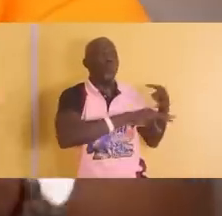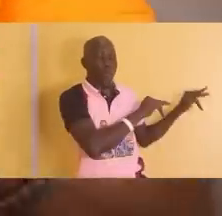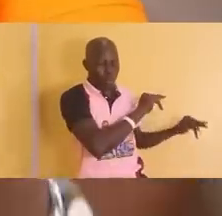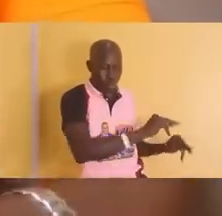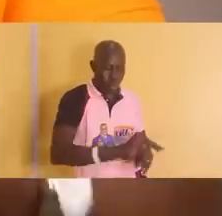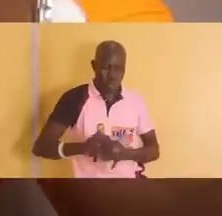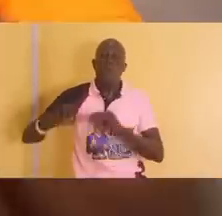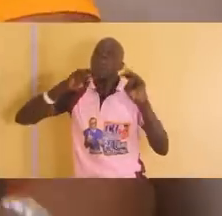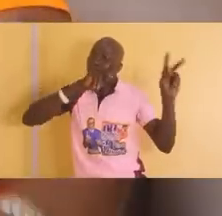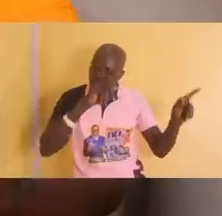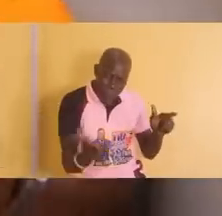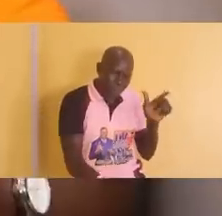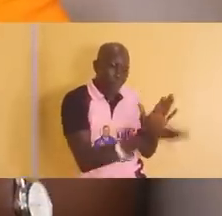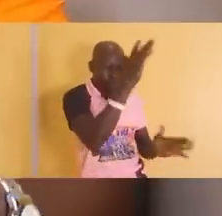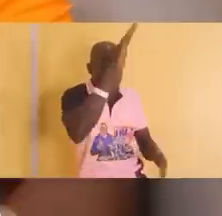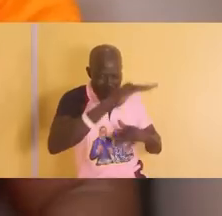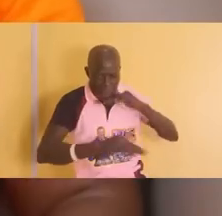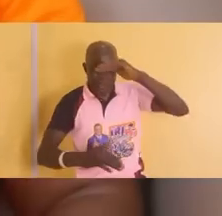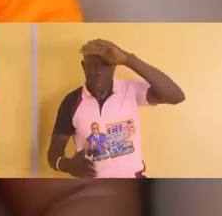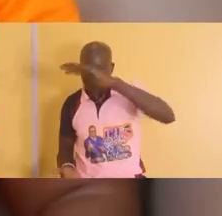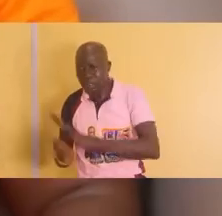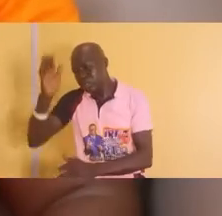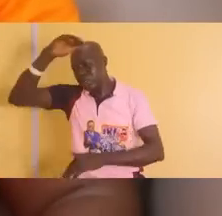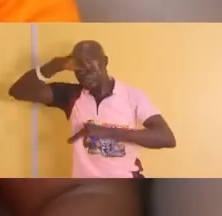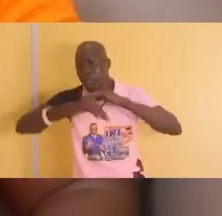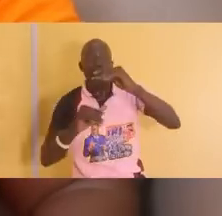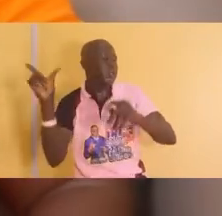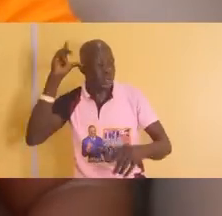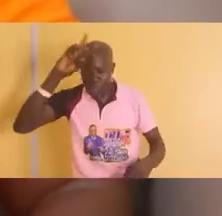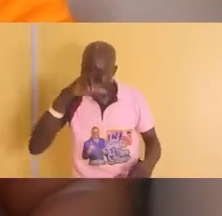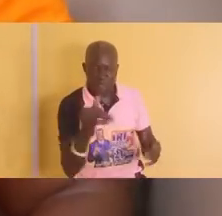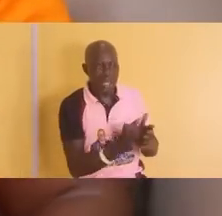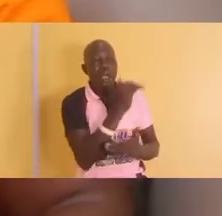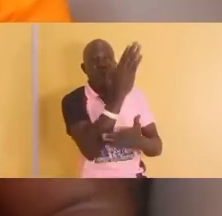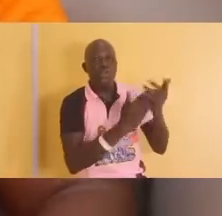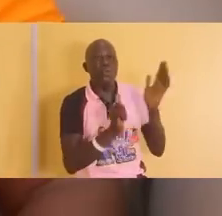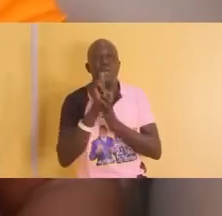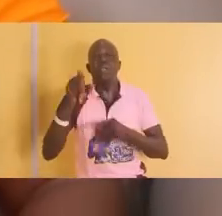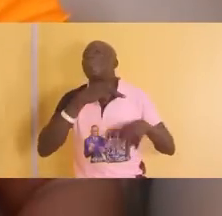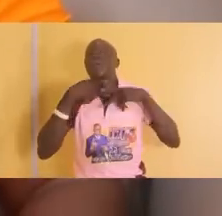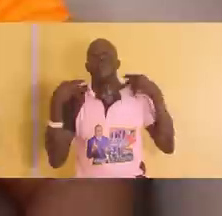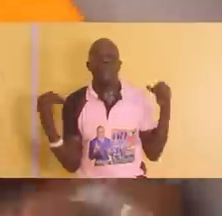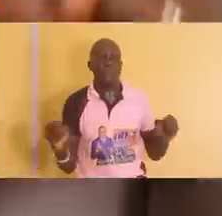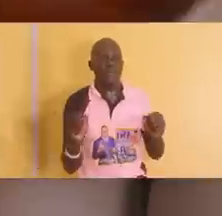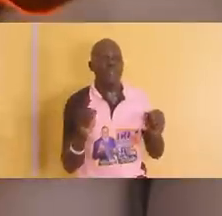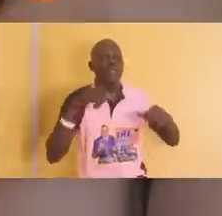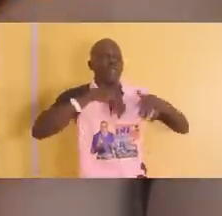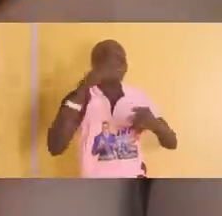were going step by step. Listen to me, sir. We see the oracle of